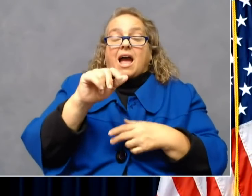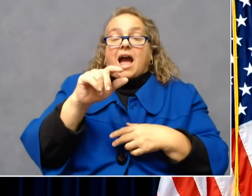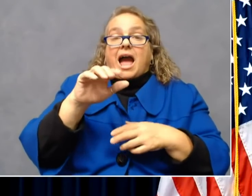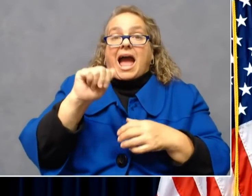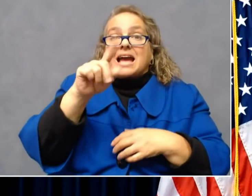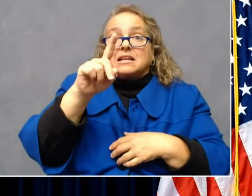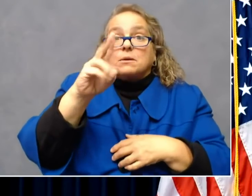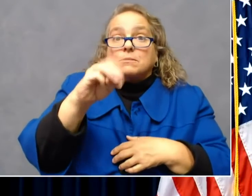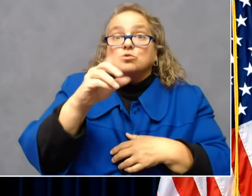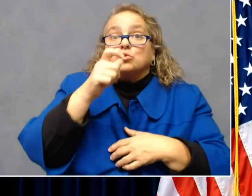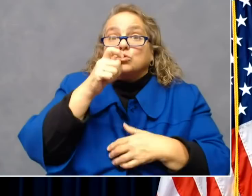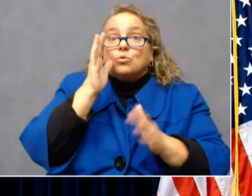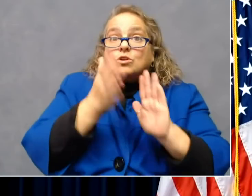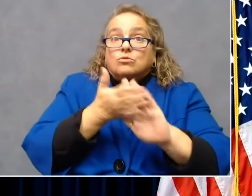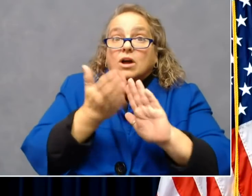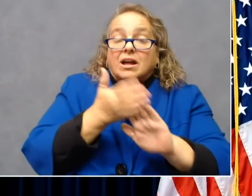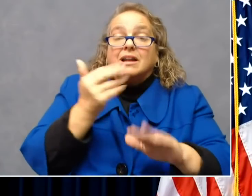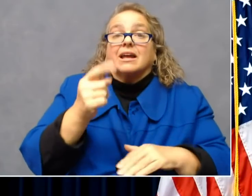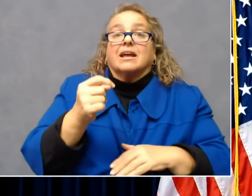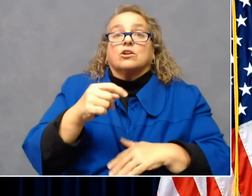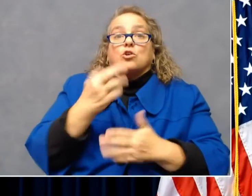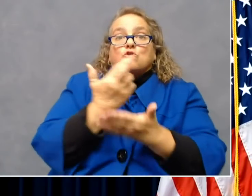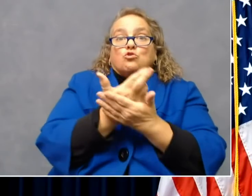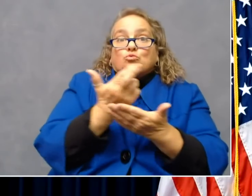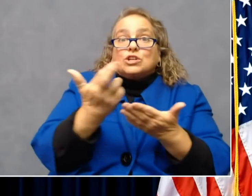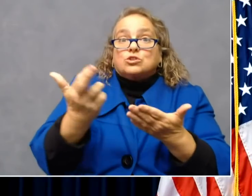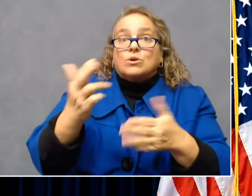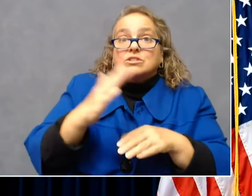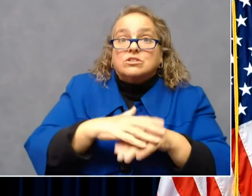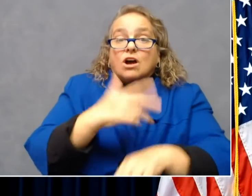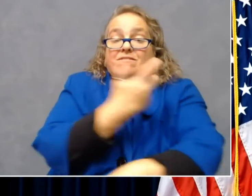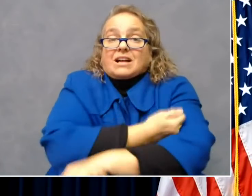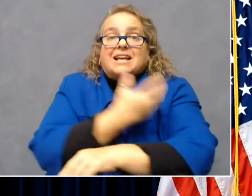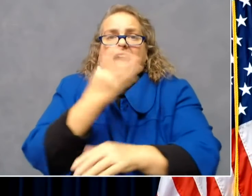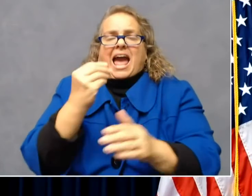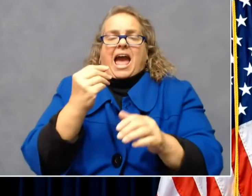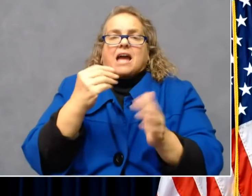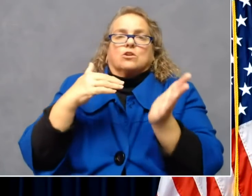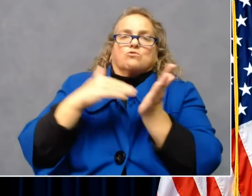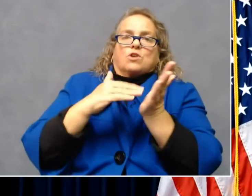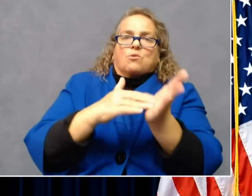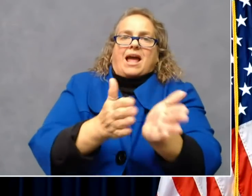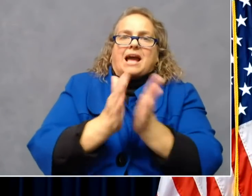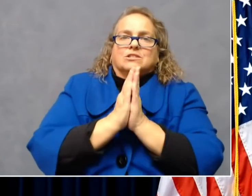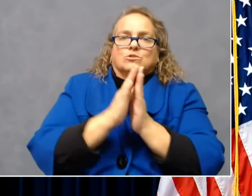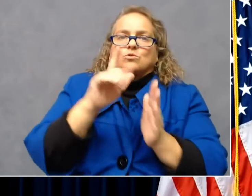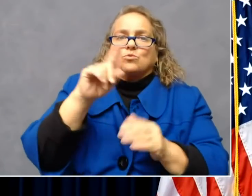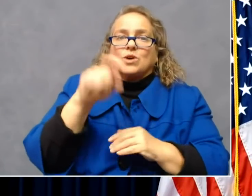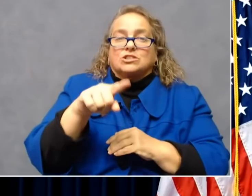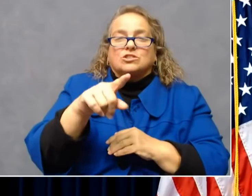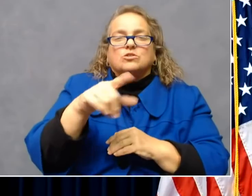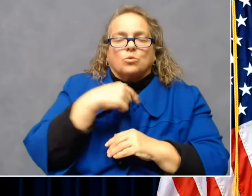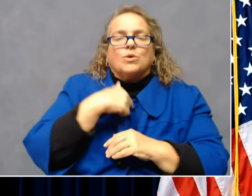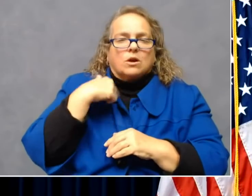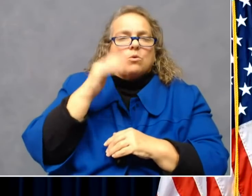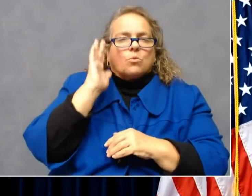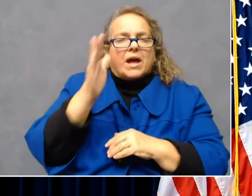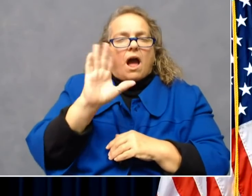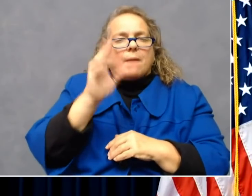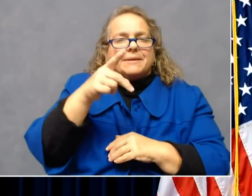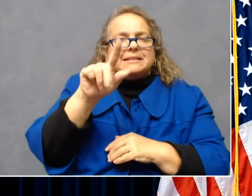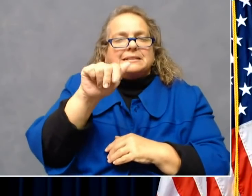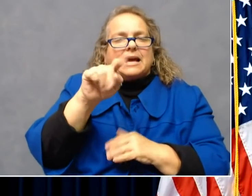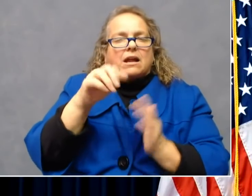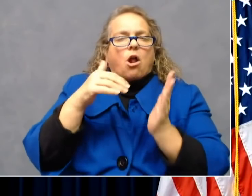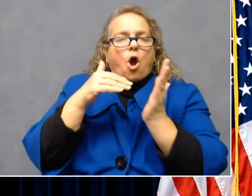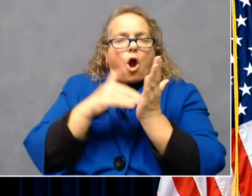vaccine resources and frequently asked questions. We're going to update this regularly. So we're getting a lot of questions, which is good,